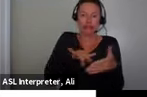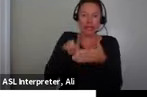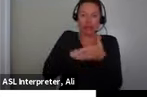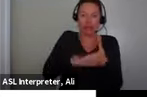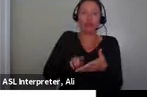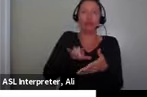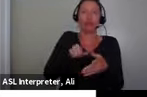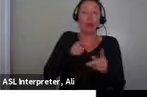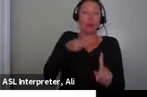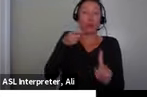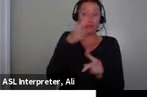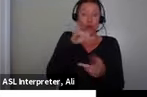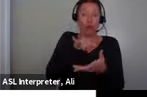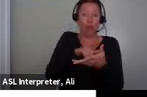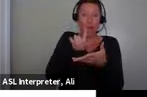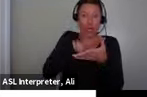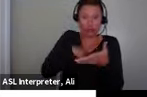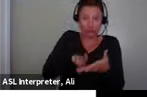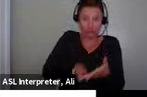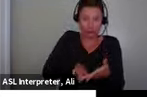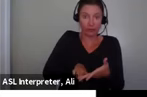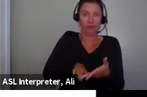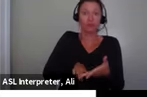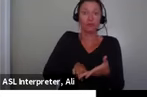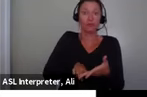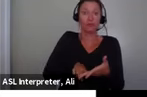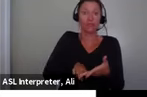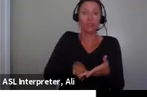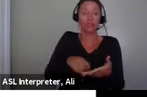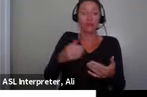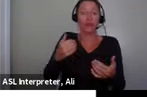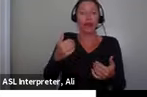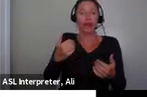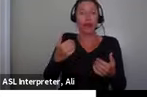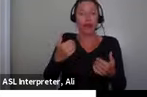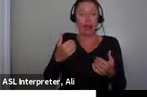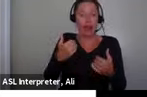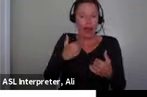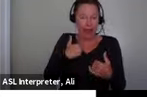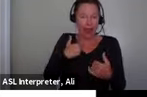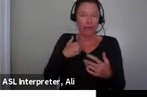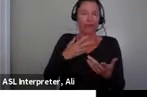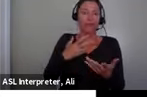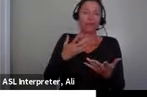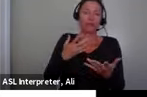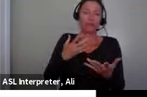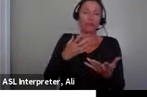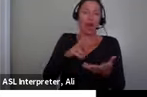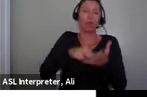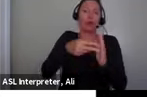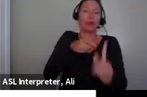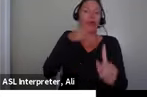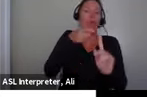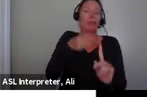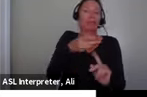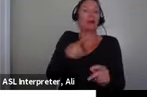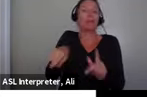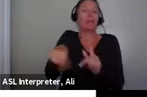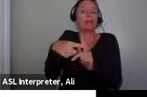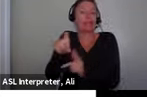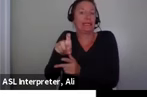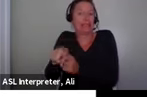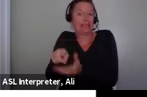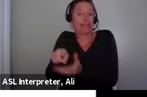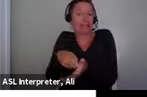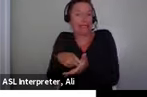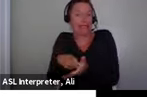study was to have a purpose and a need. And so now I jumped into the